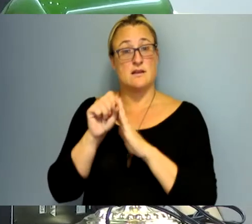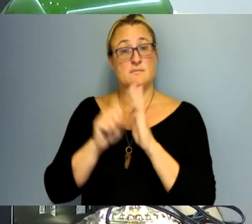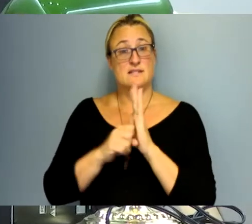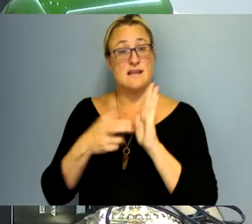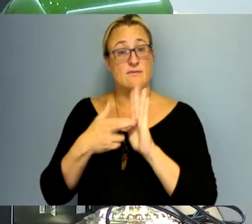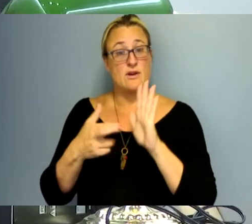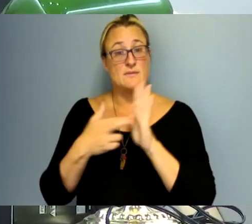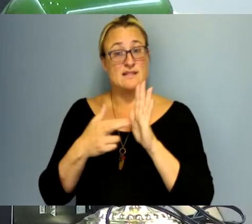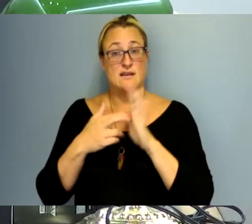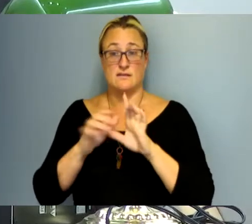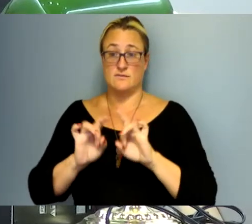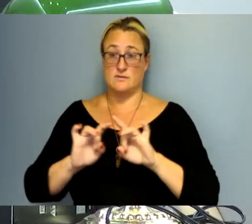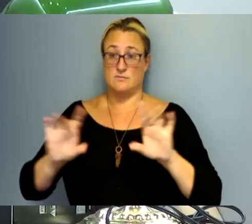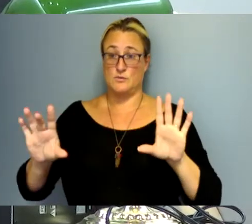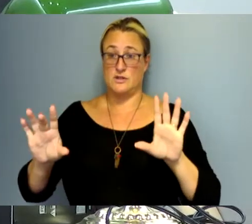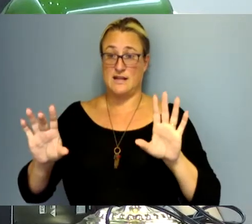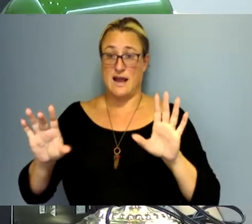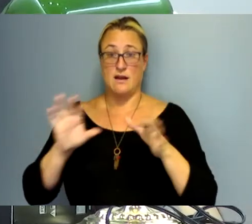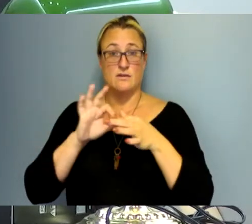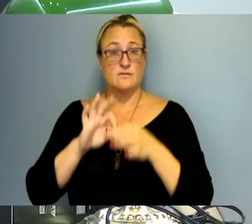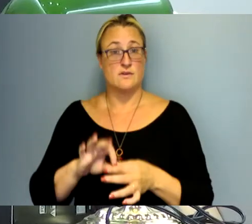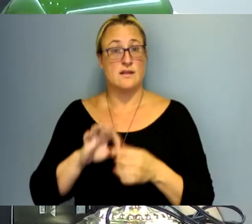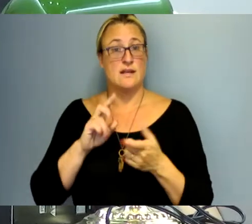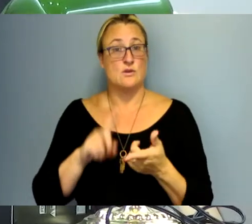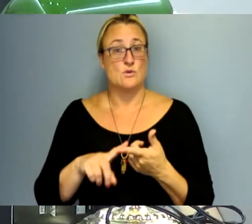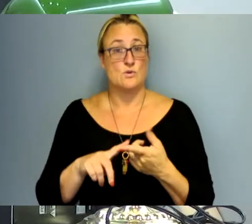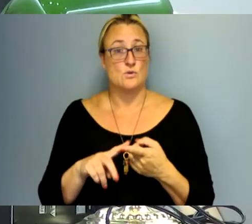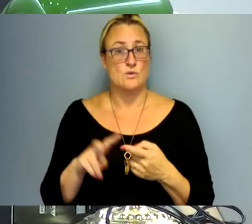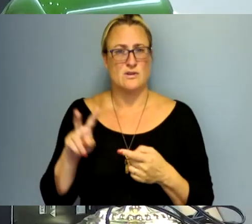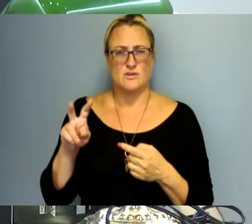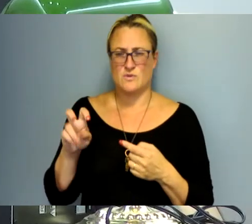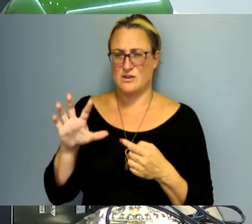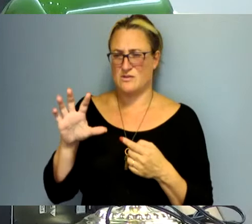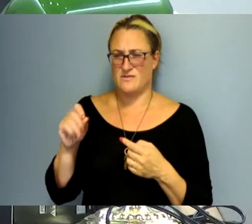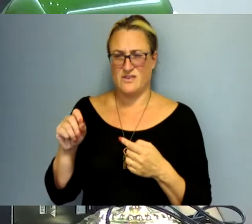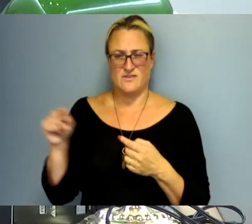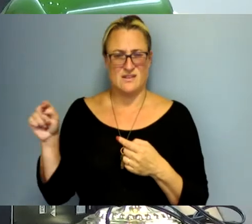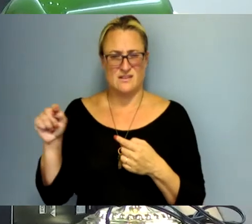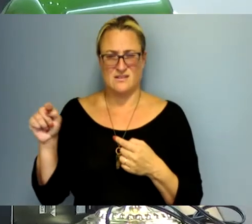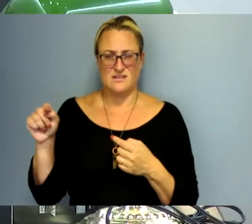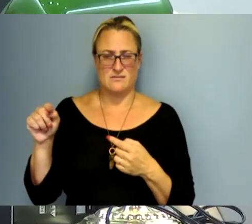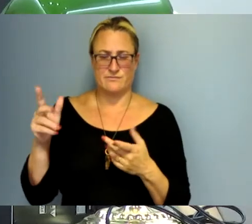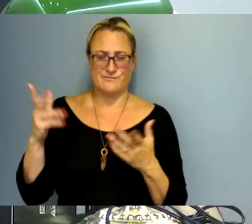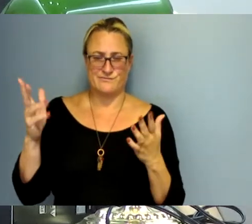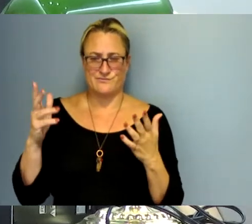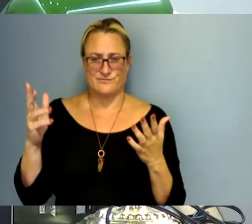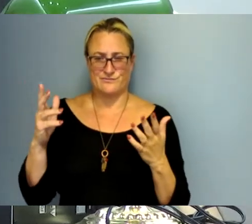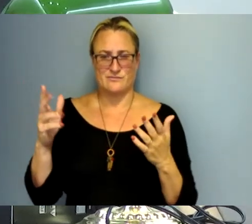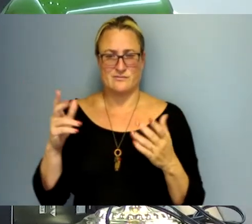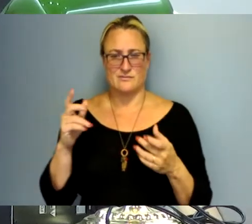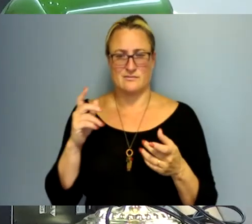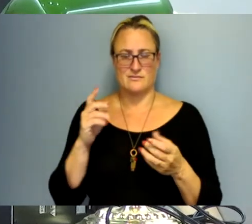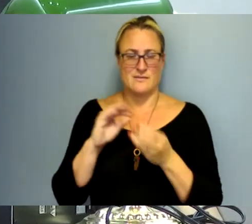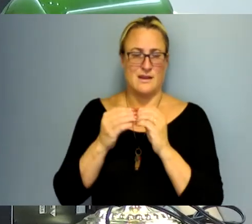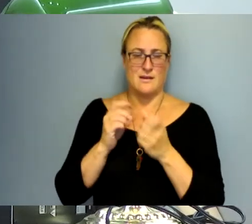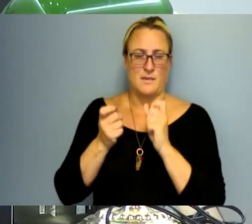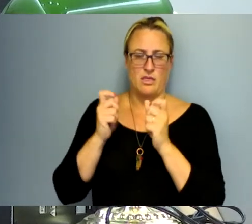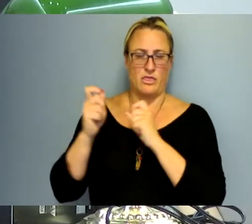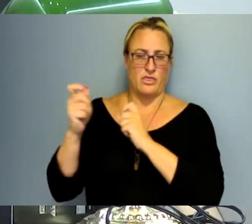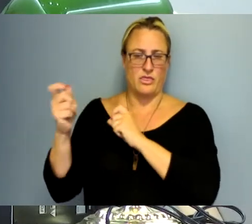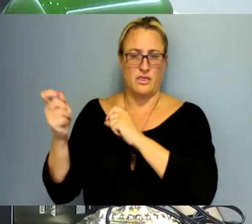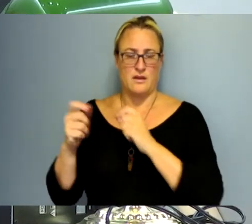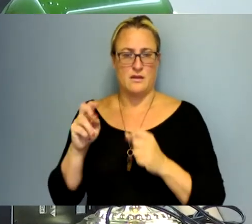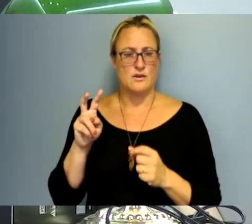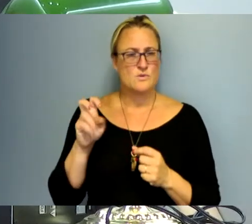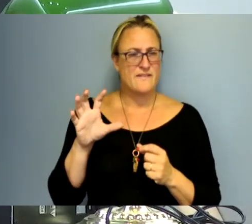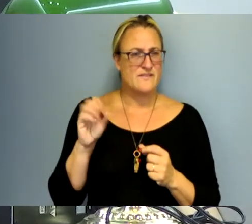this Commonwealth, about 250 or however many it is now. It's like Joe McCarthy, the number keeps changing.